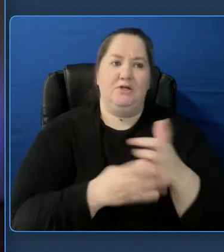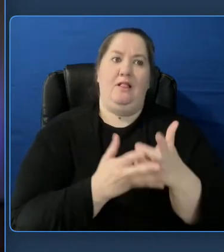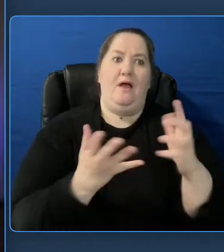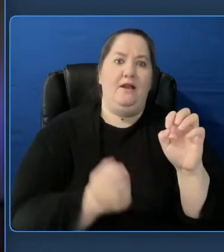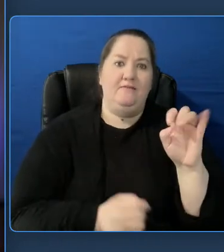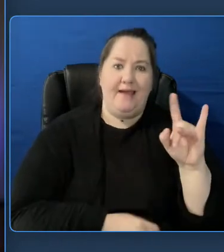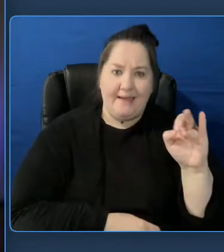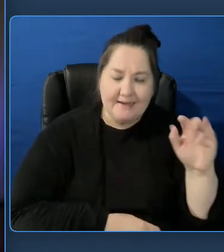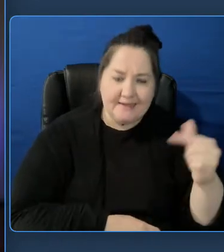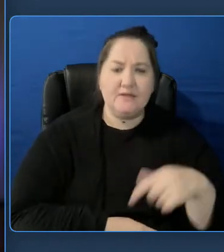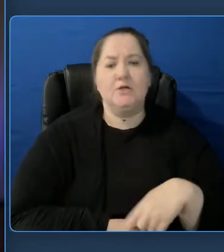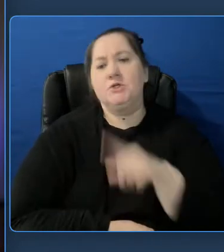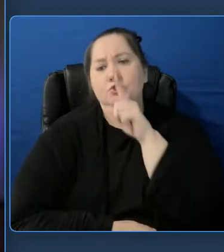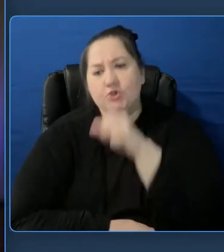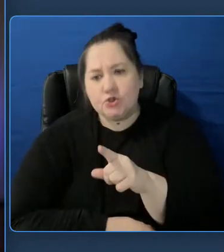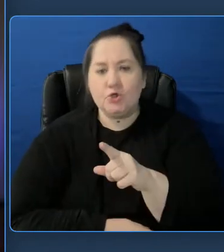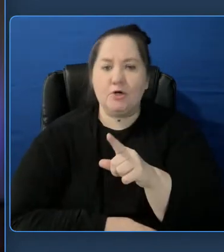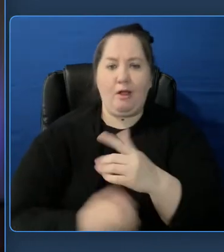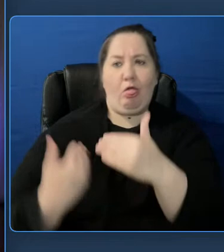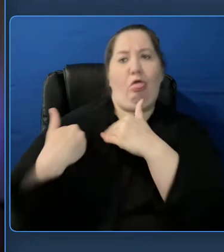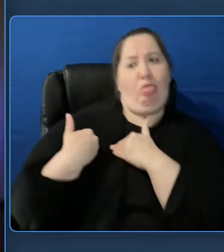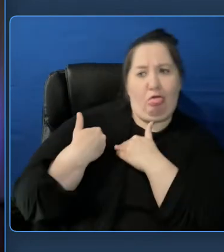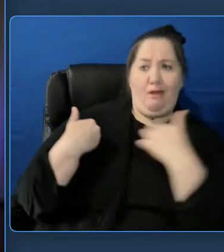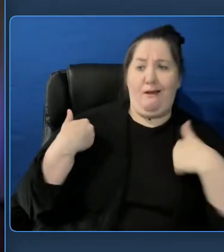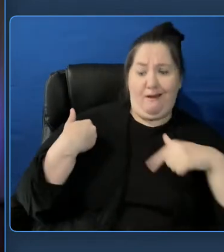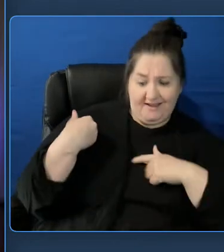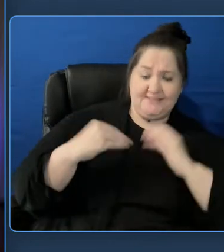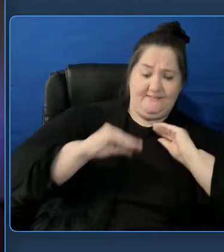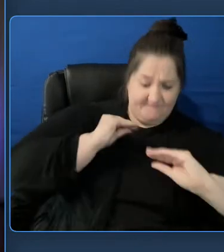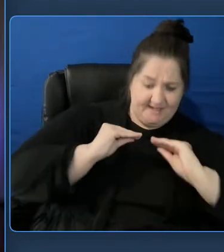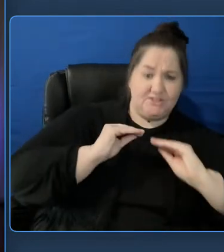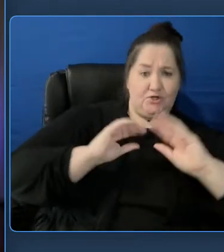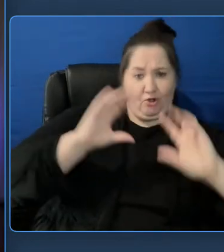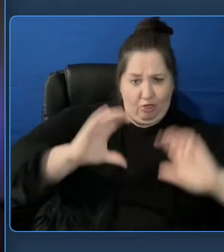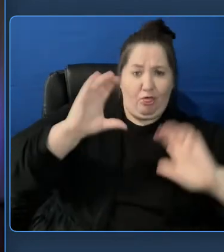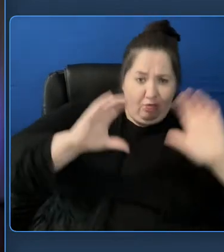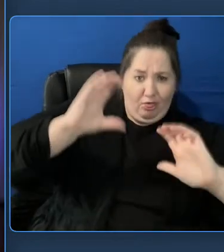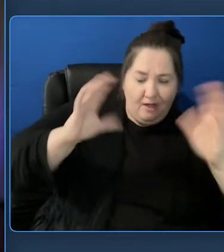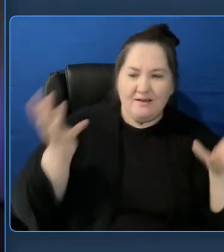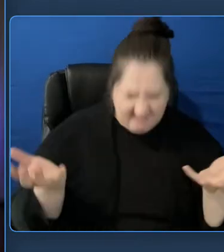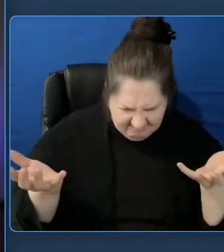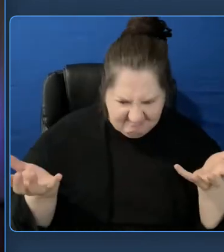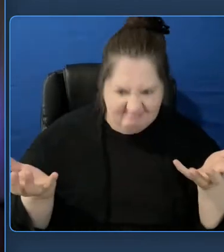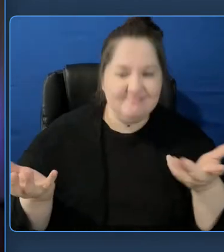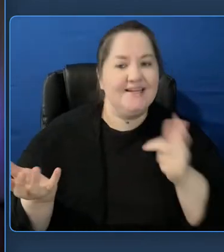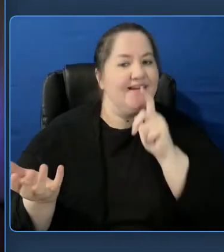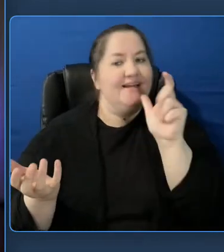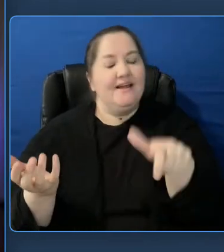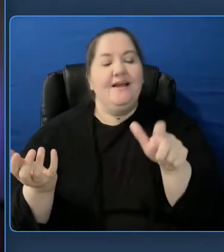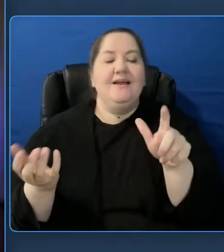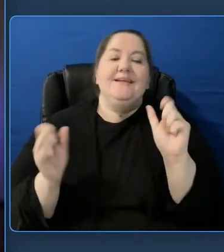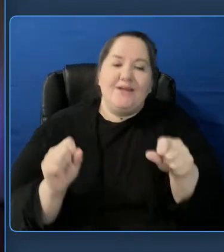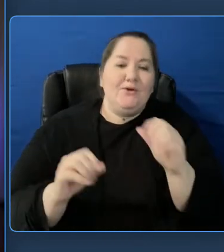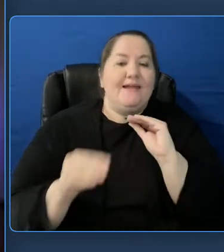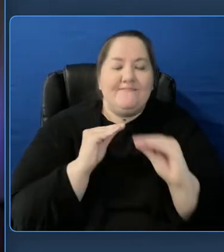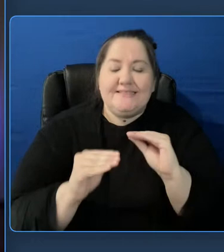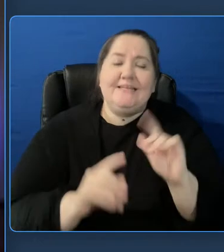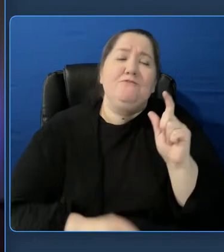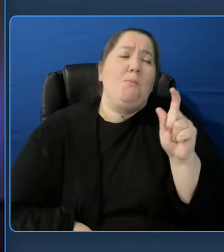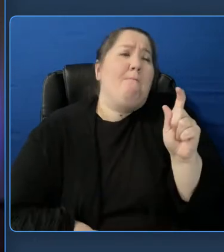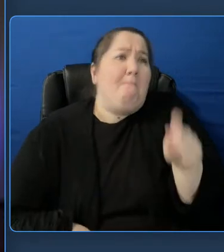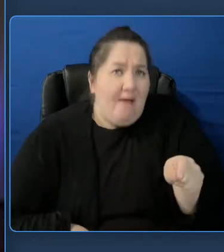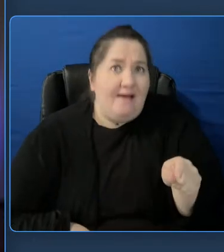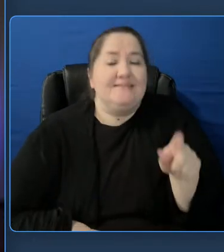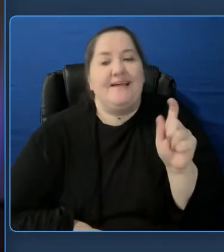editing. Sure, put it on us post guys to fix the shaky cam. It didn't mean to be shaky. Yeah, you can fix it. If you